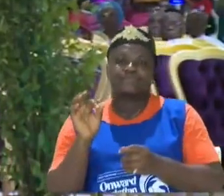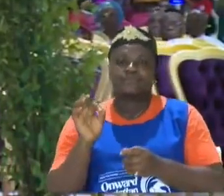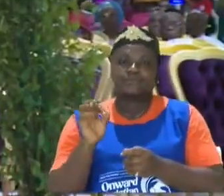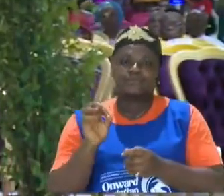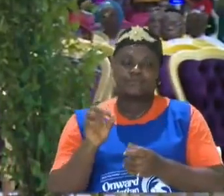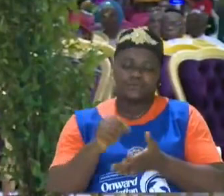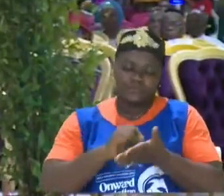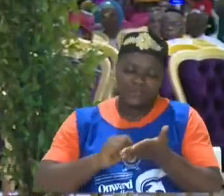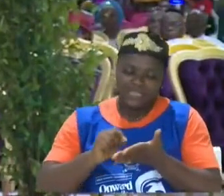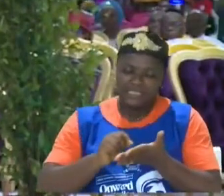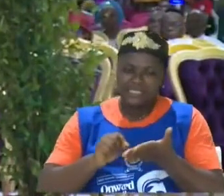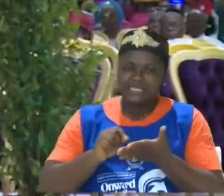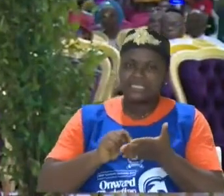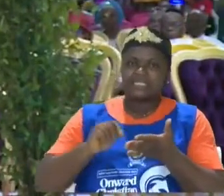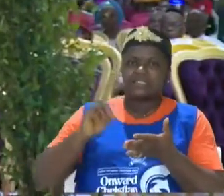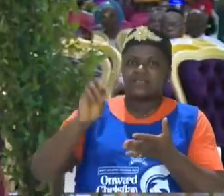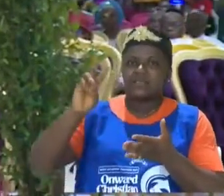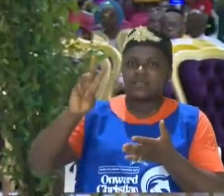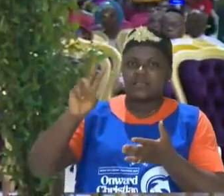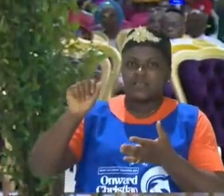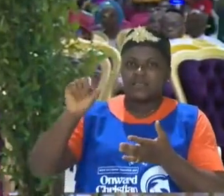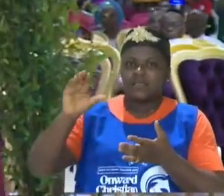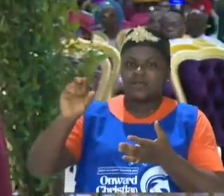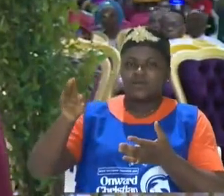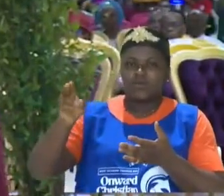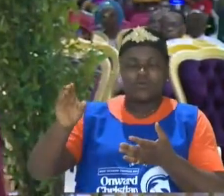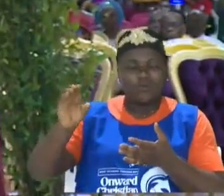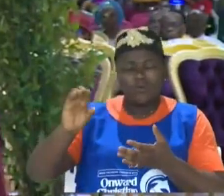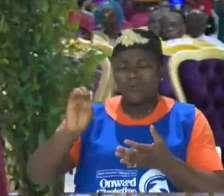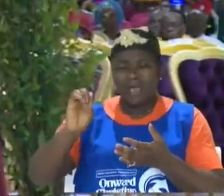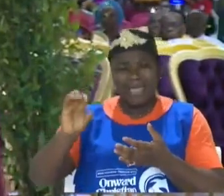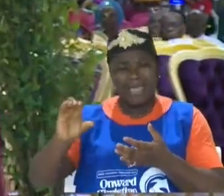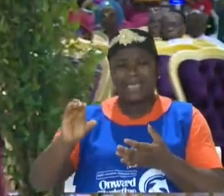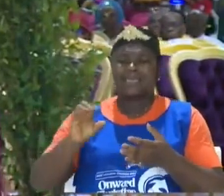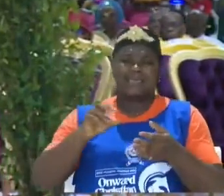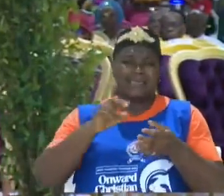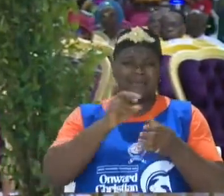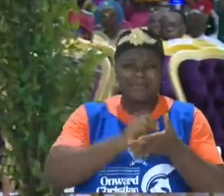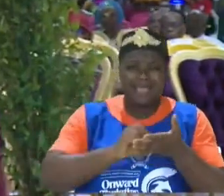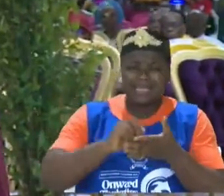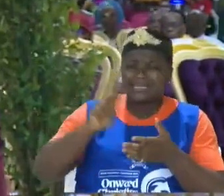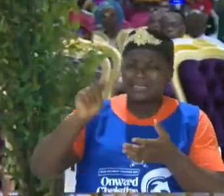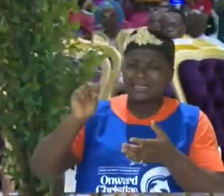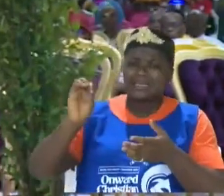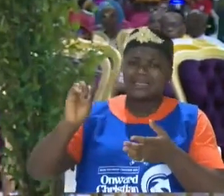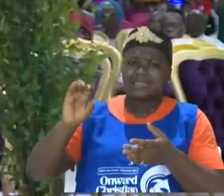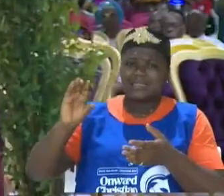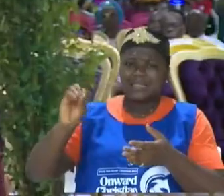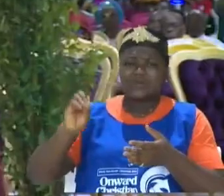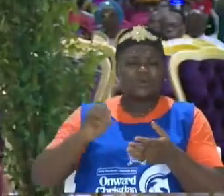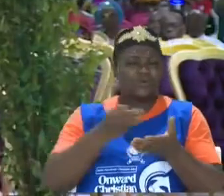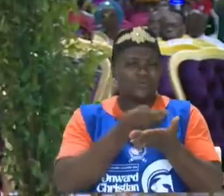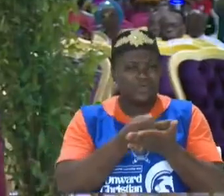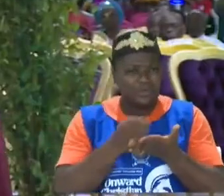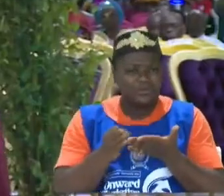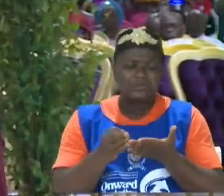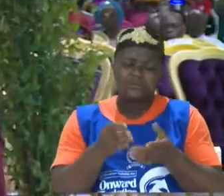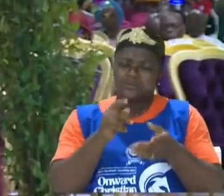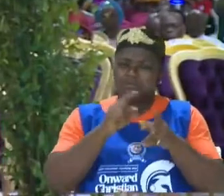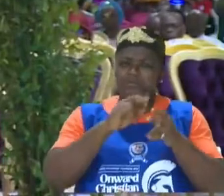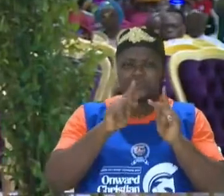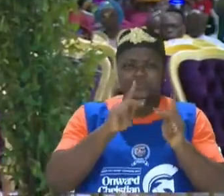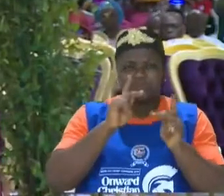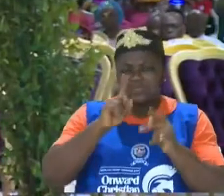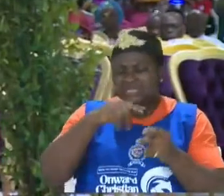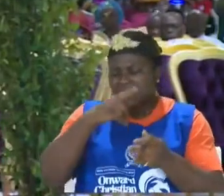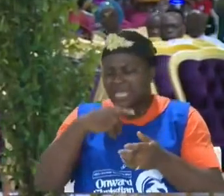Writing WAEC, fail it. Writing ECHO, fail it. People even advise me, is it because you're not engaging in my practice? Blah, blah, blah, blah, blah. This is your